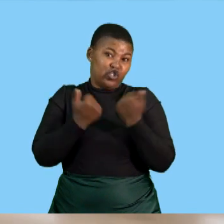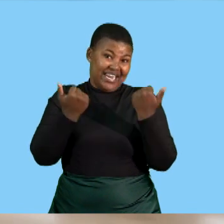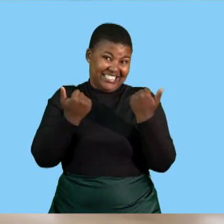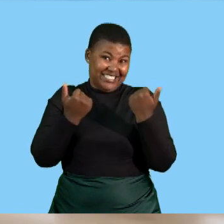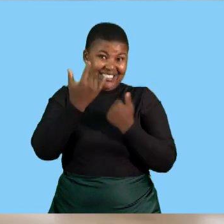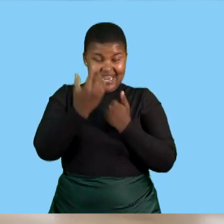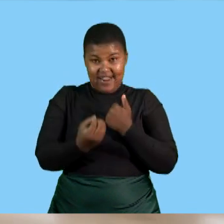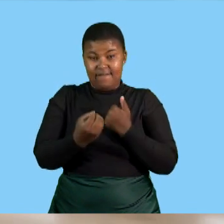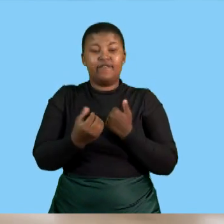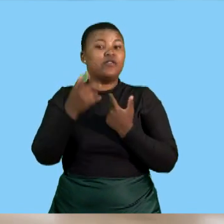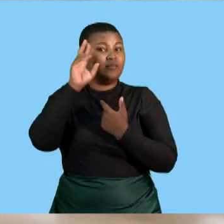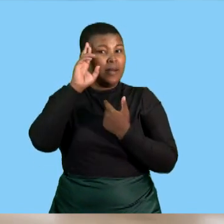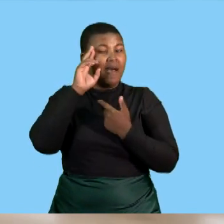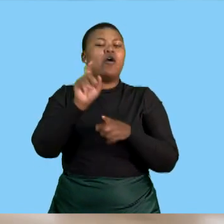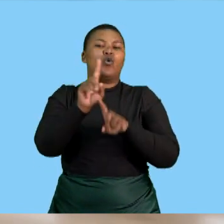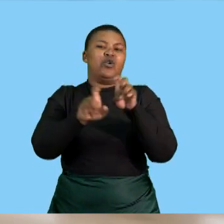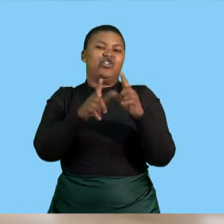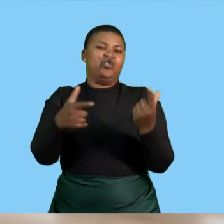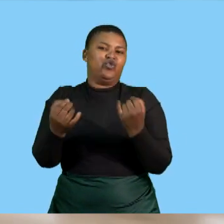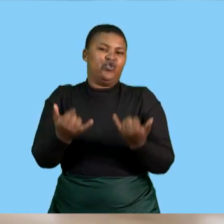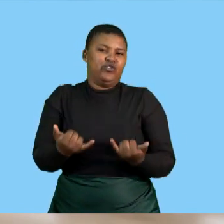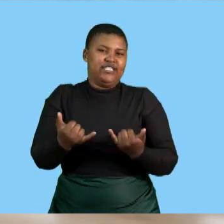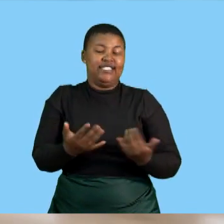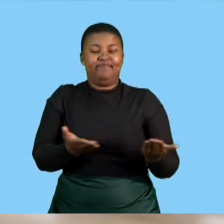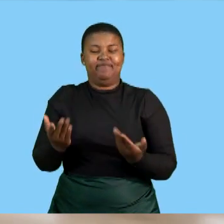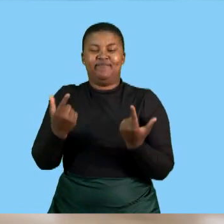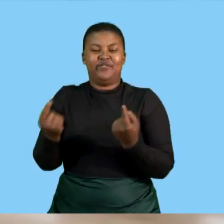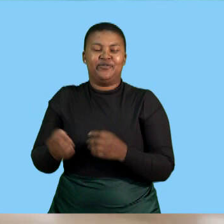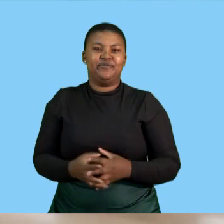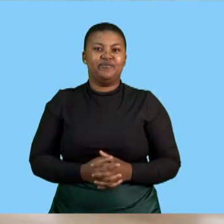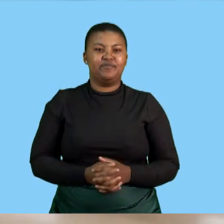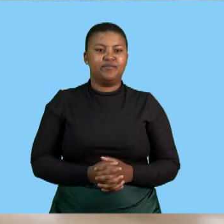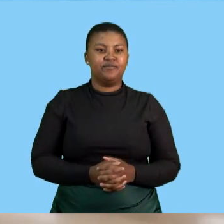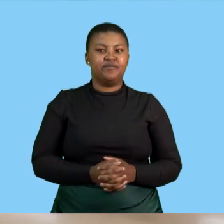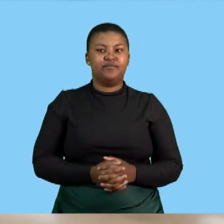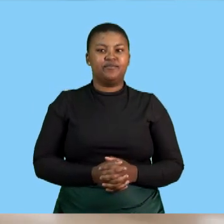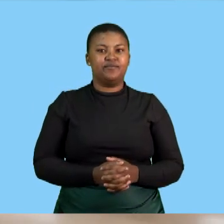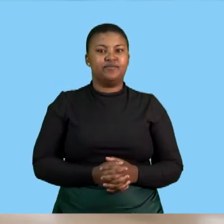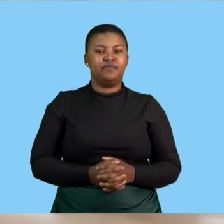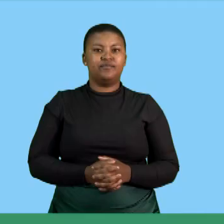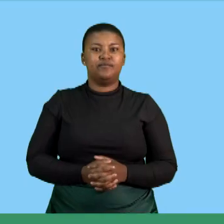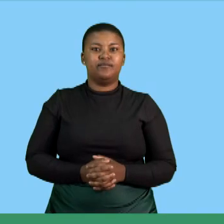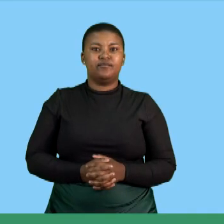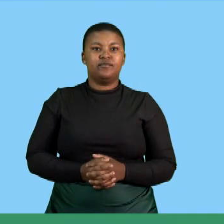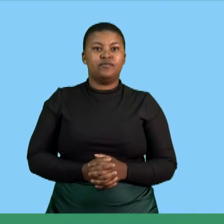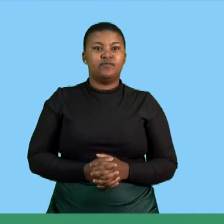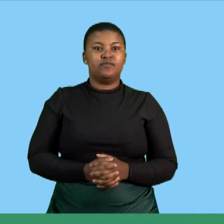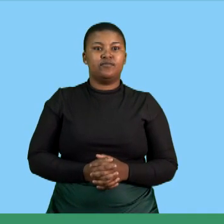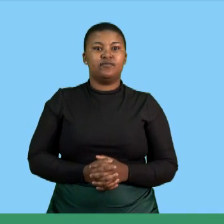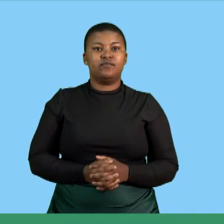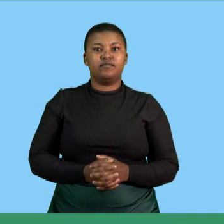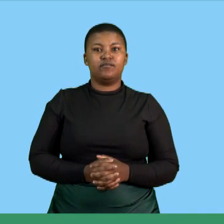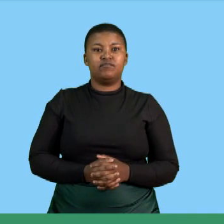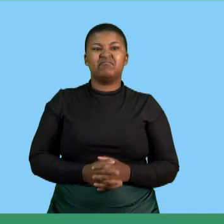at a few practice and application questions, so let's get started. Our practice questions. The first one